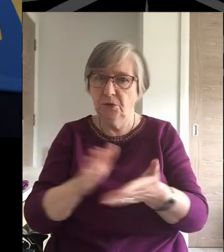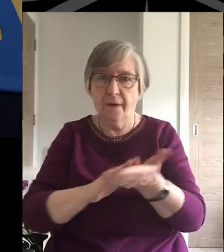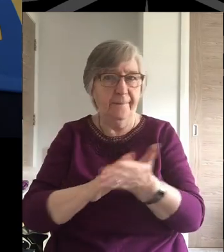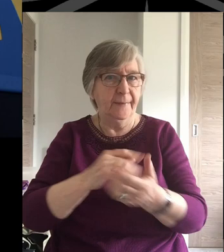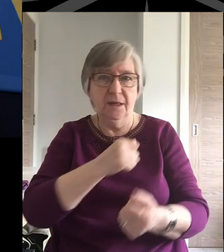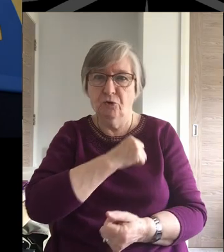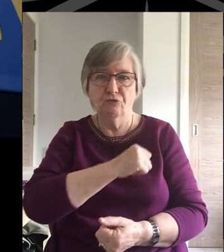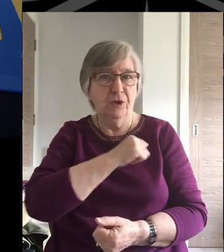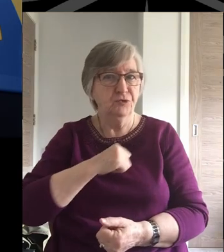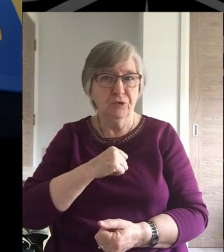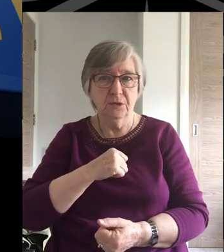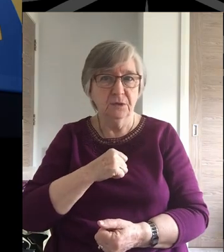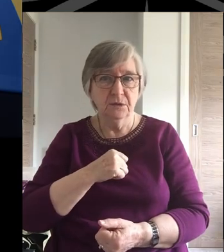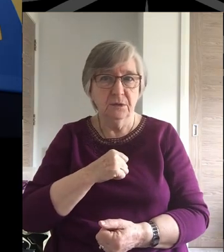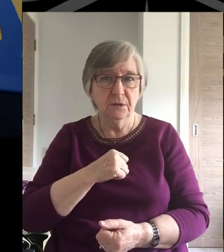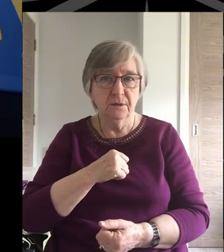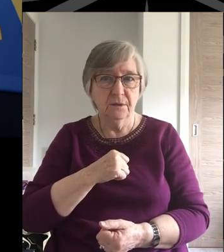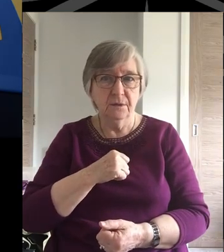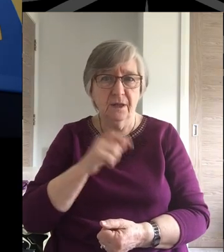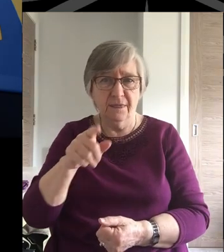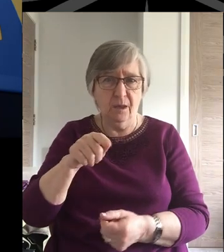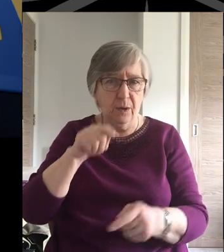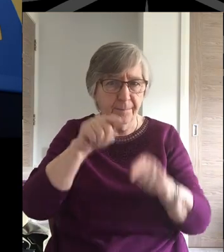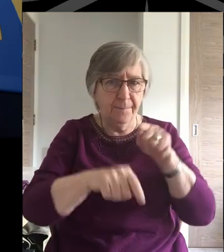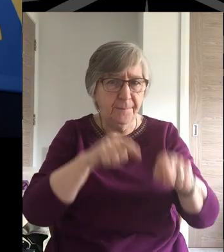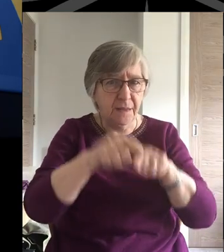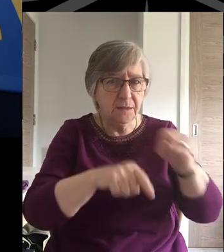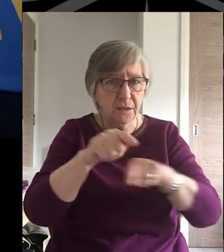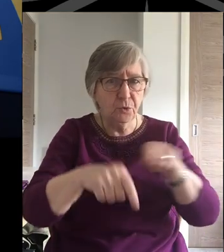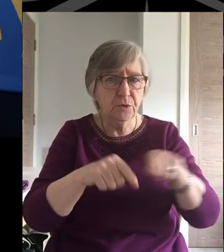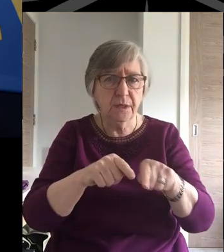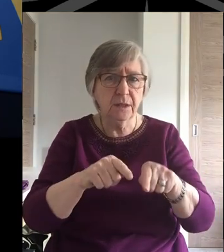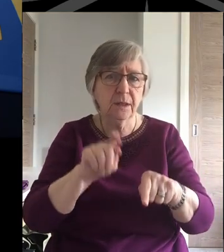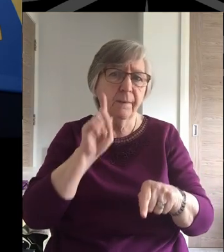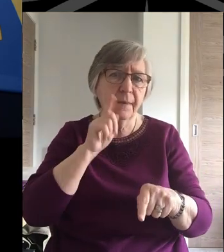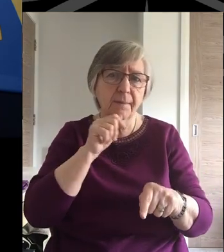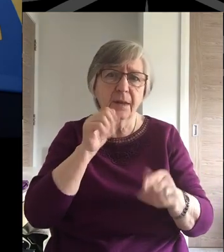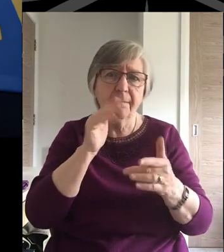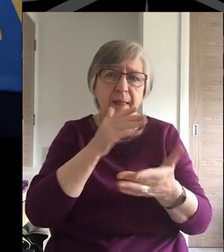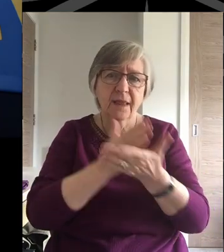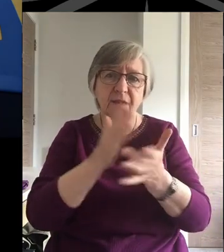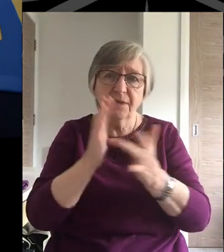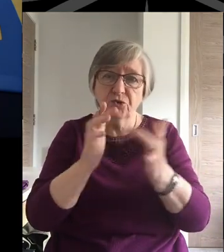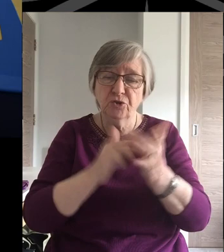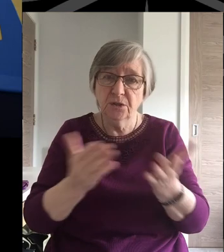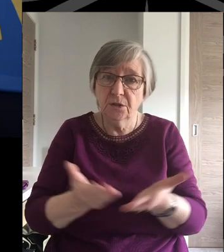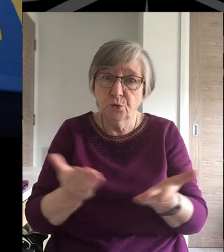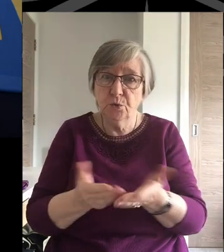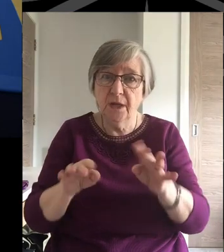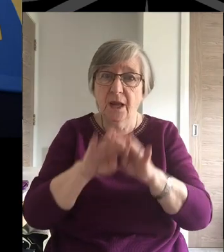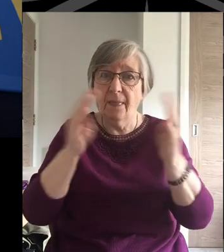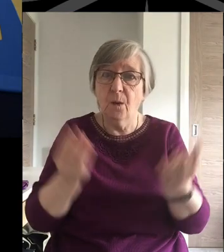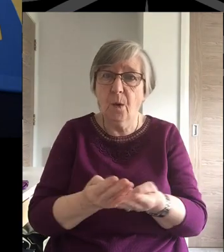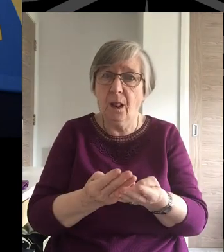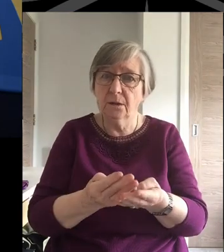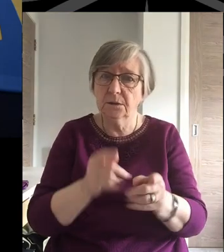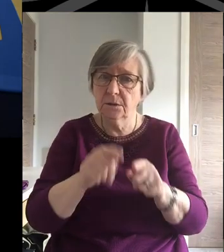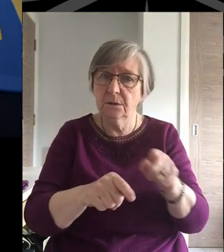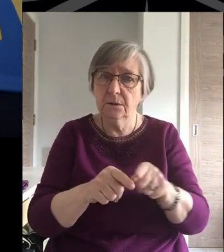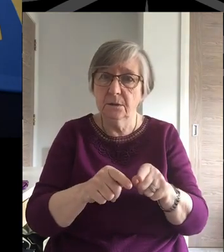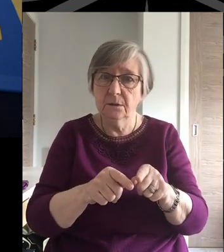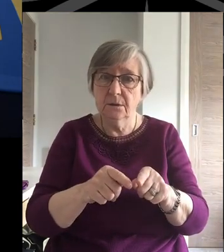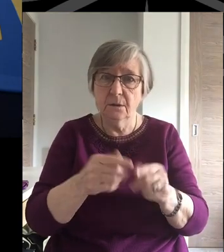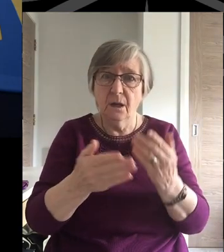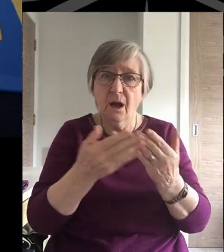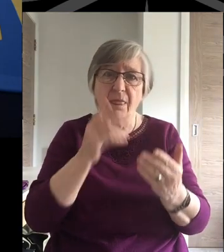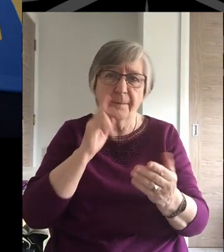Christians. Those persecuting Jesus' believers today in many parts of the world are people who also believe